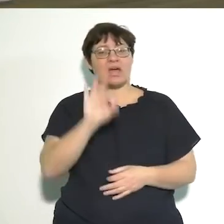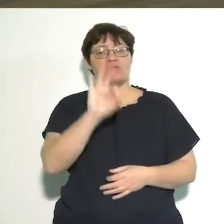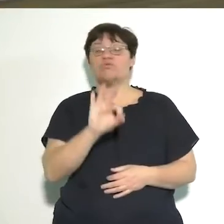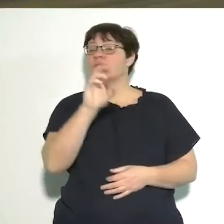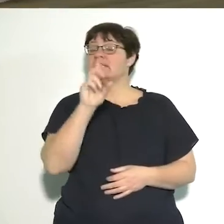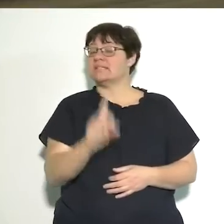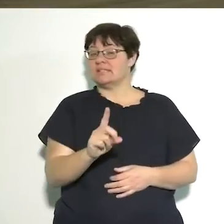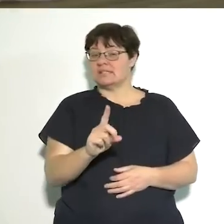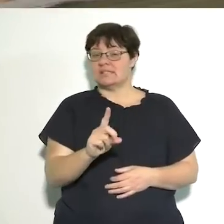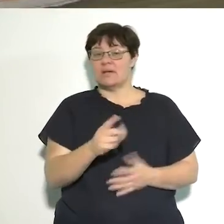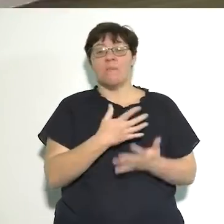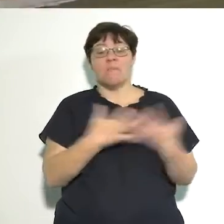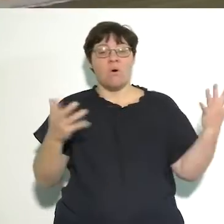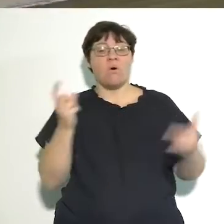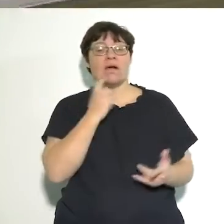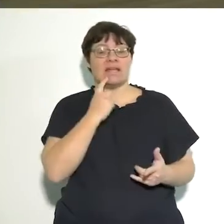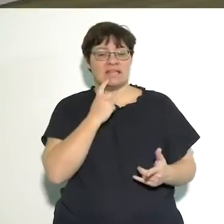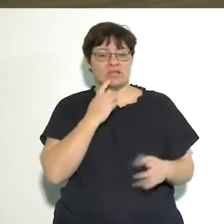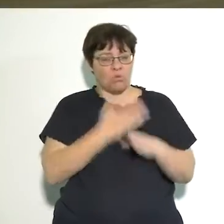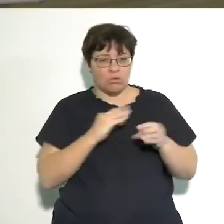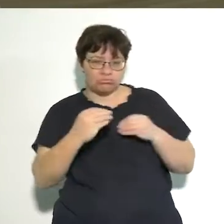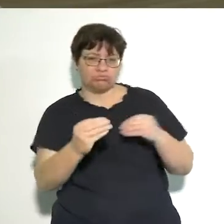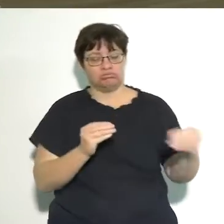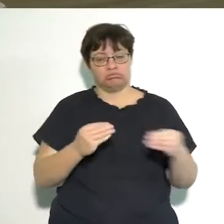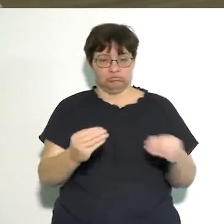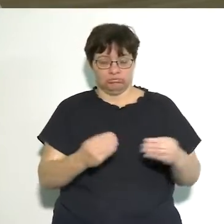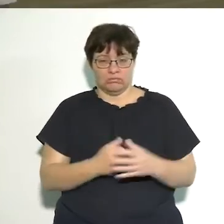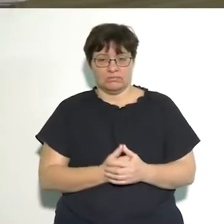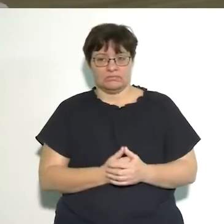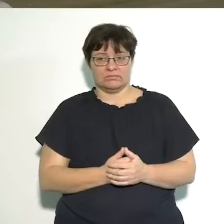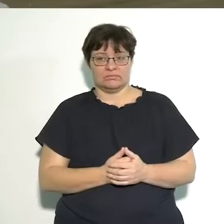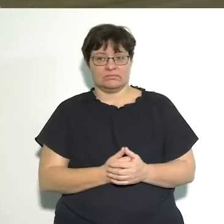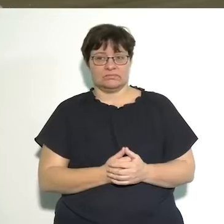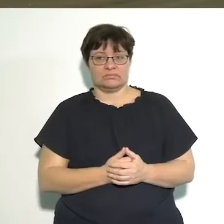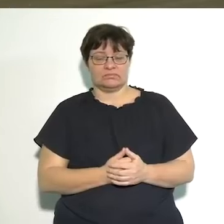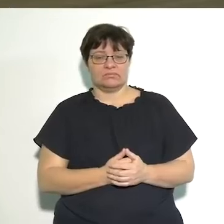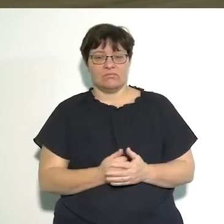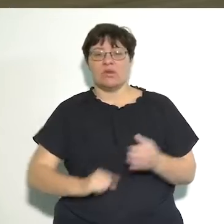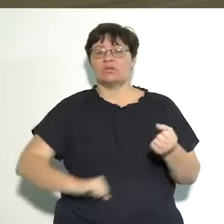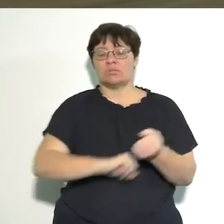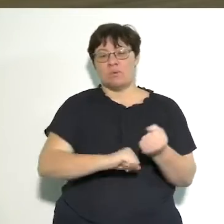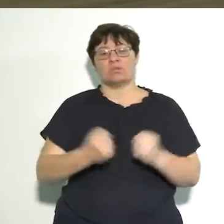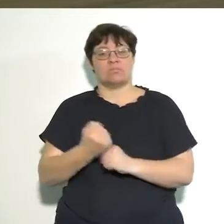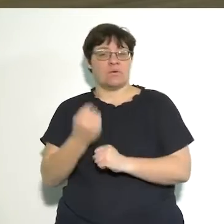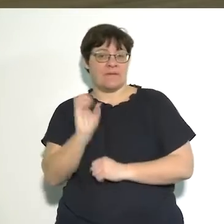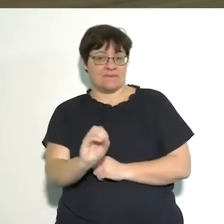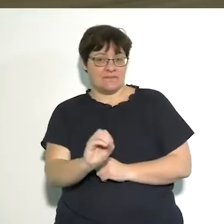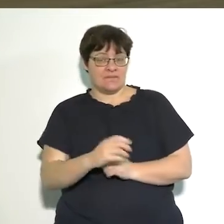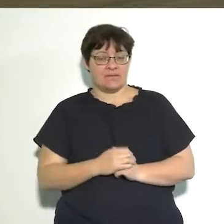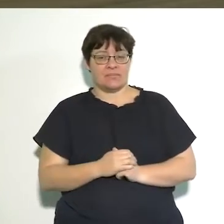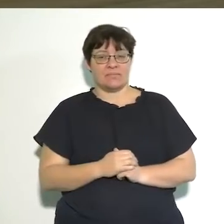your three-dimensional objects are more easy to work with and they support each